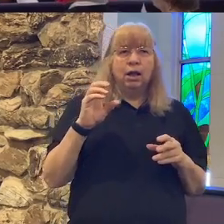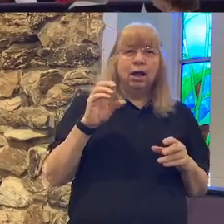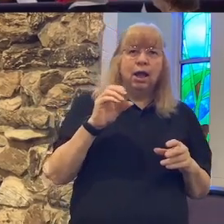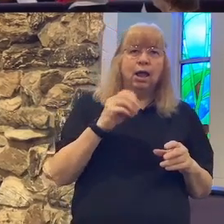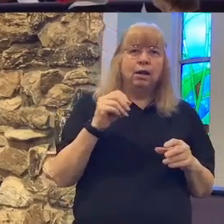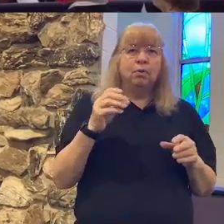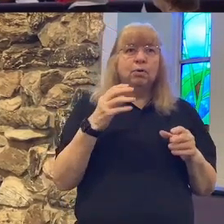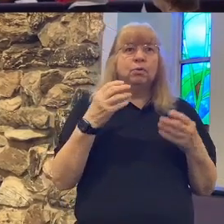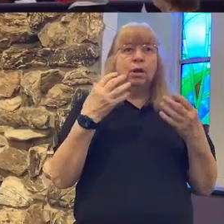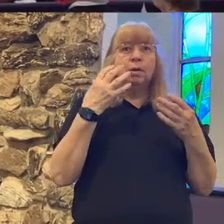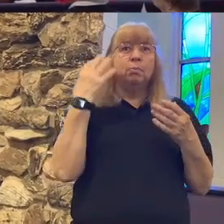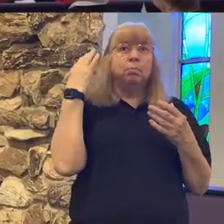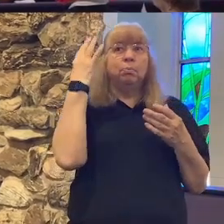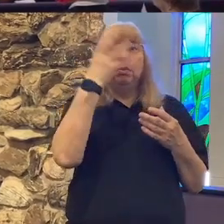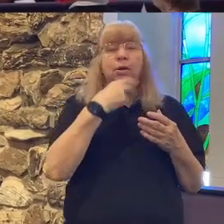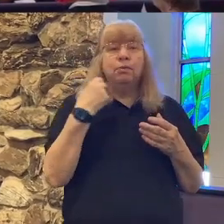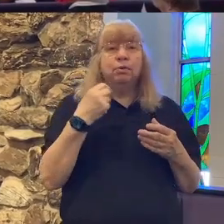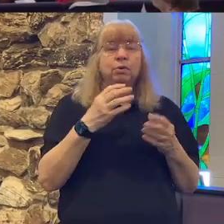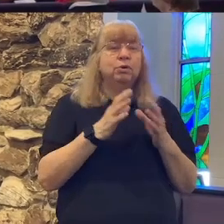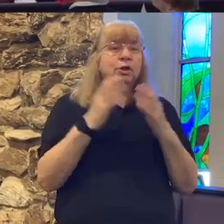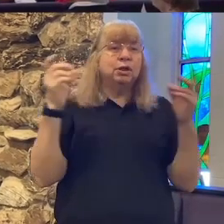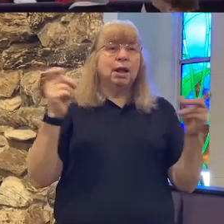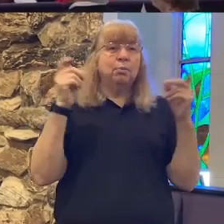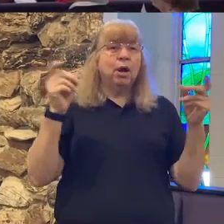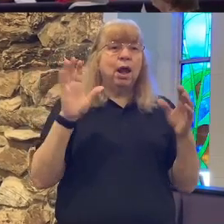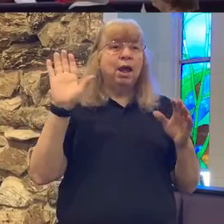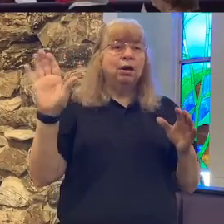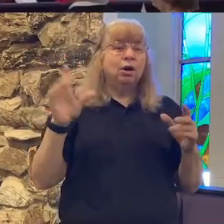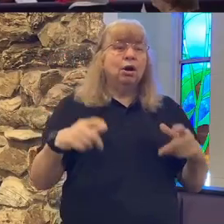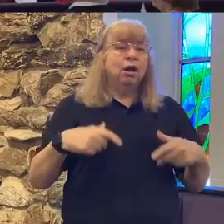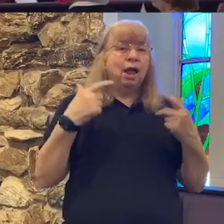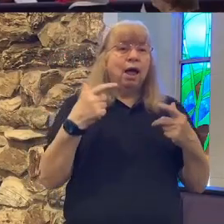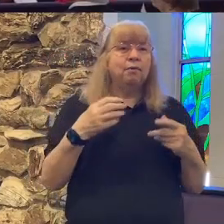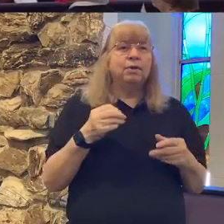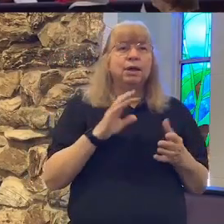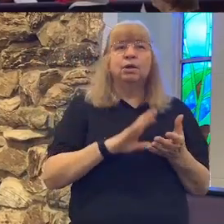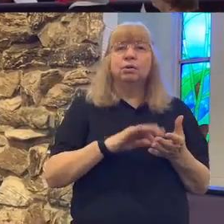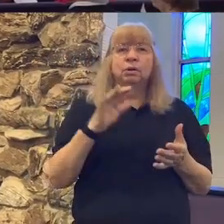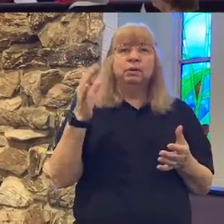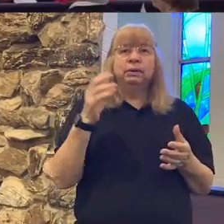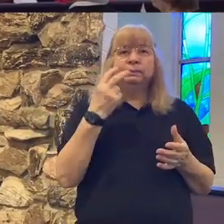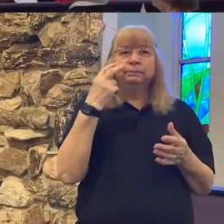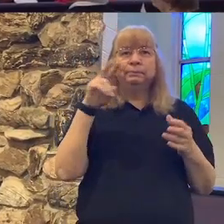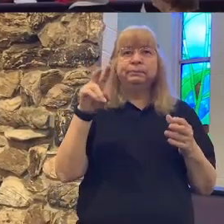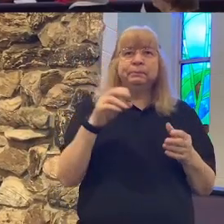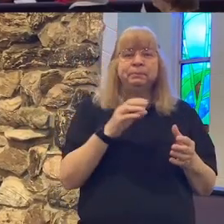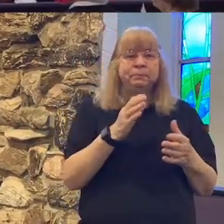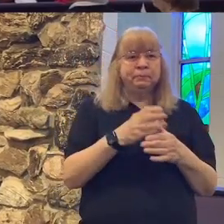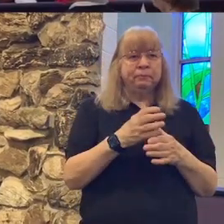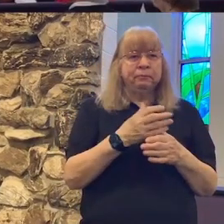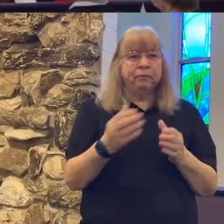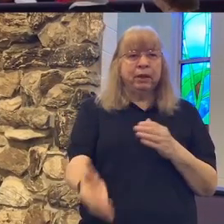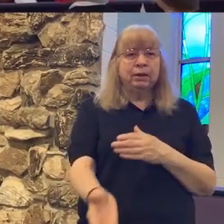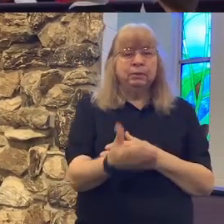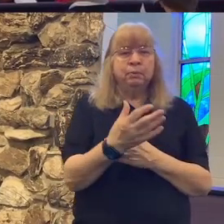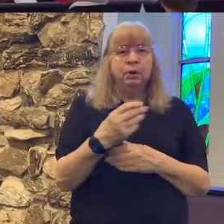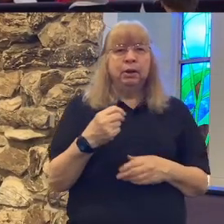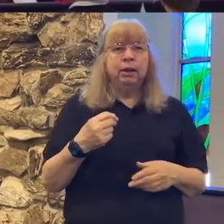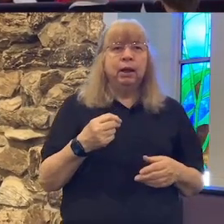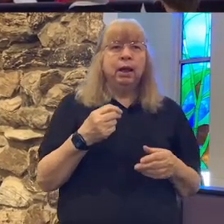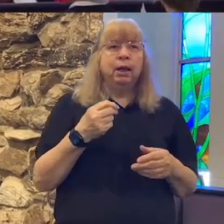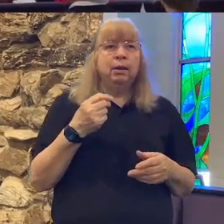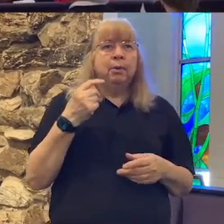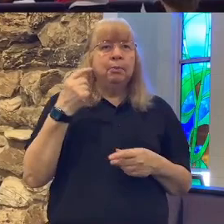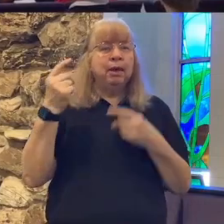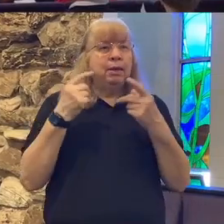lanterns to celebrate her. So that's a really exciting thing I have to share this morning, and I hope you're thinking about others who have experienced it.